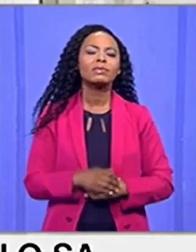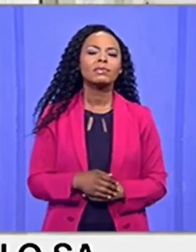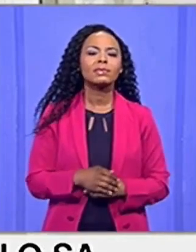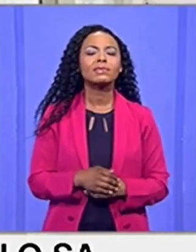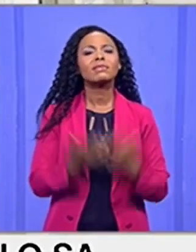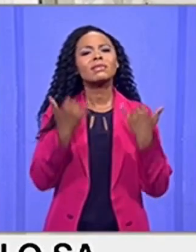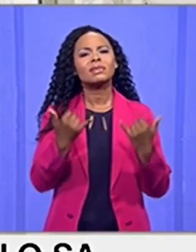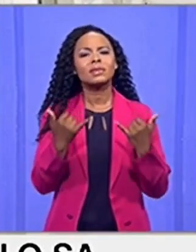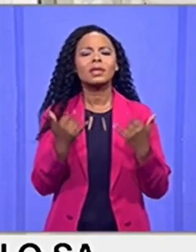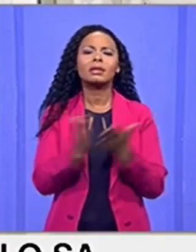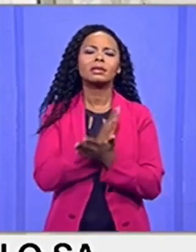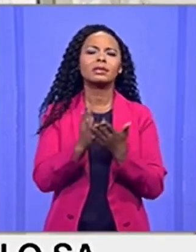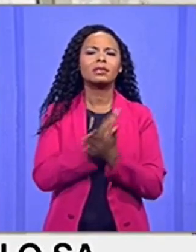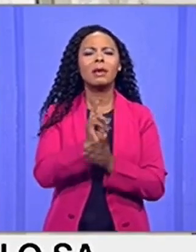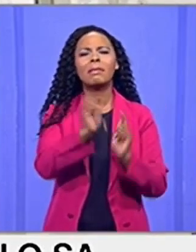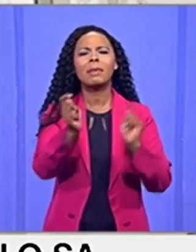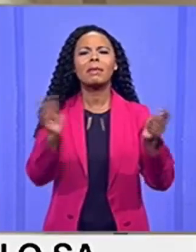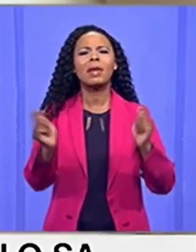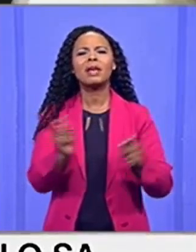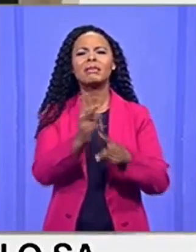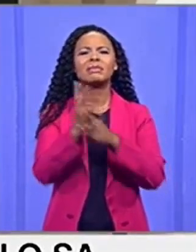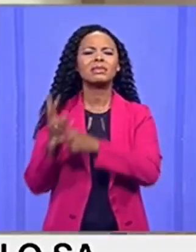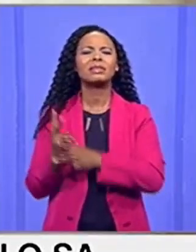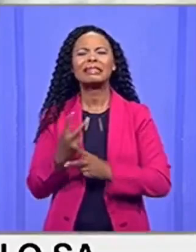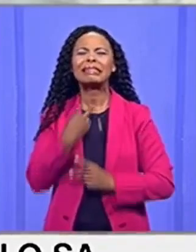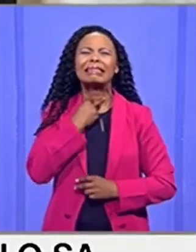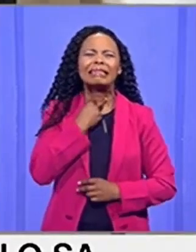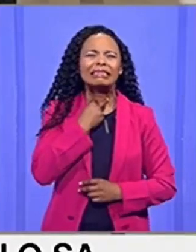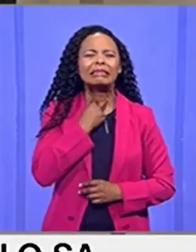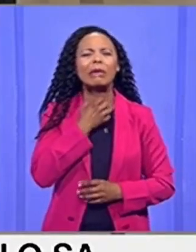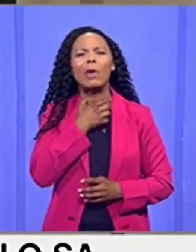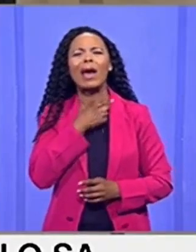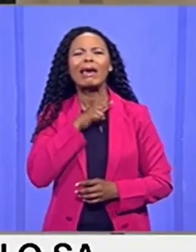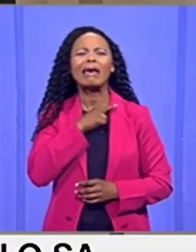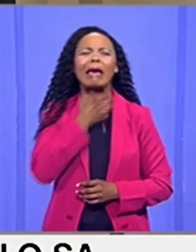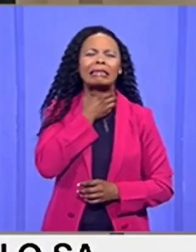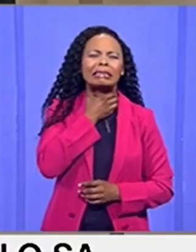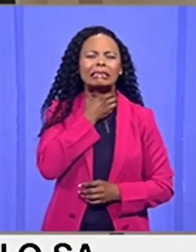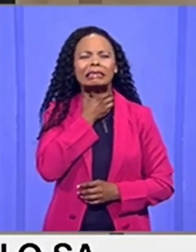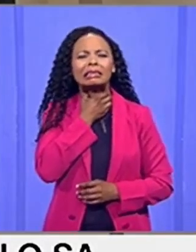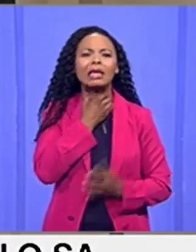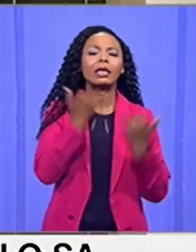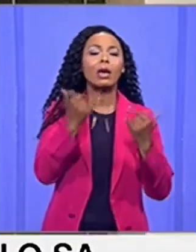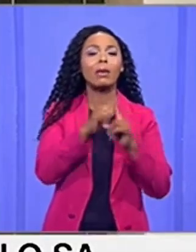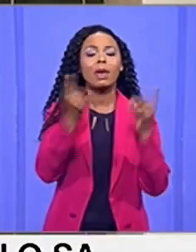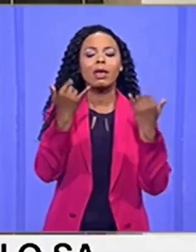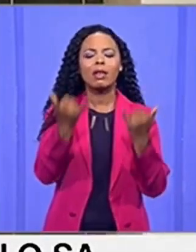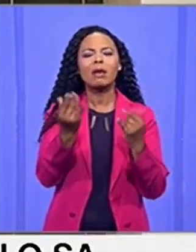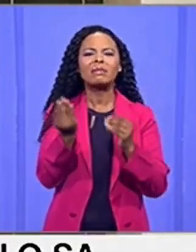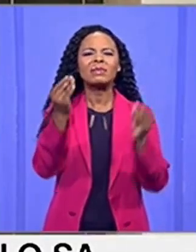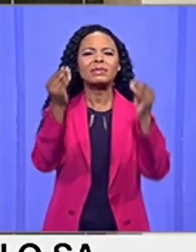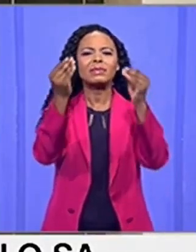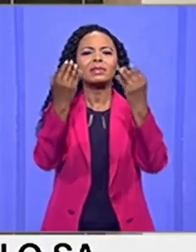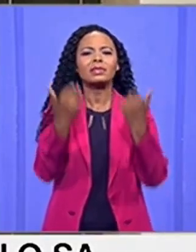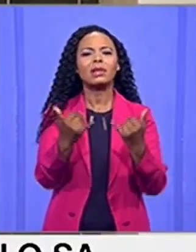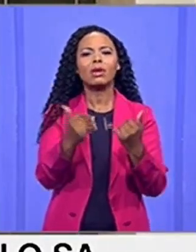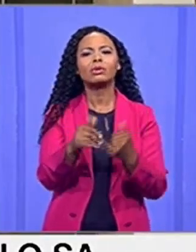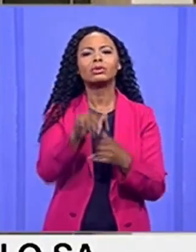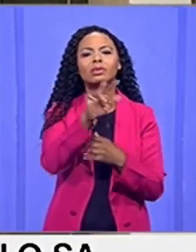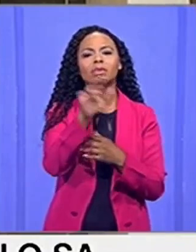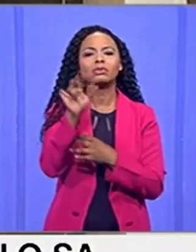badirisi ba retelelwe ke go duela dikoloto tsa bona. Banka ya Reserve ya re dibanka di temogetse koketsego ya diperesente di le